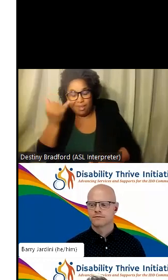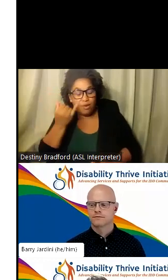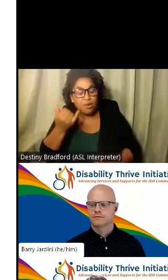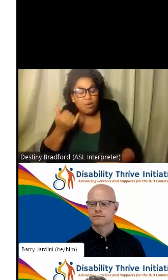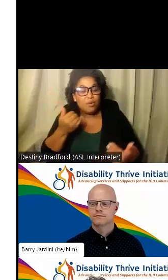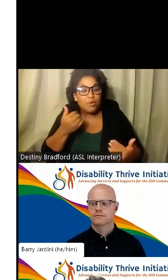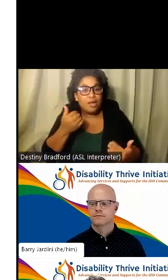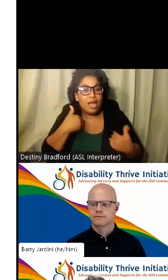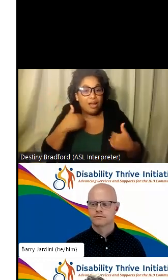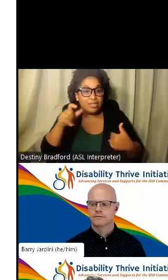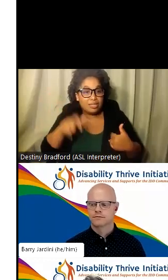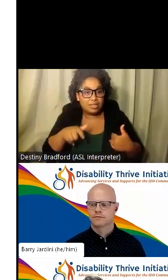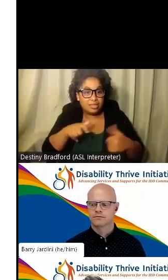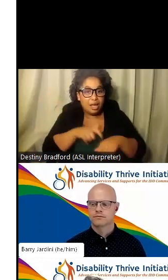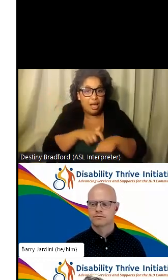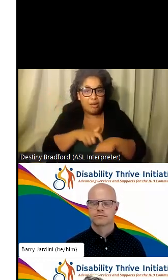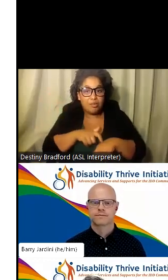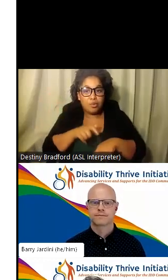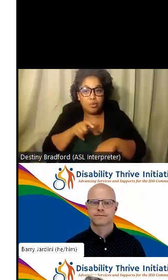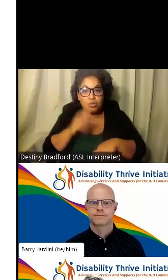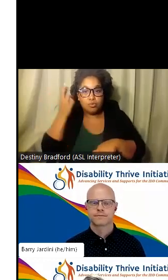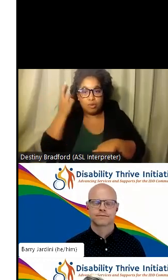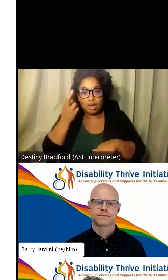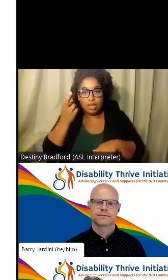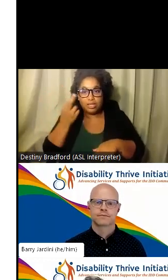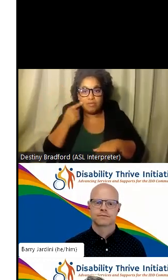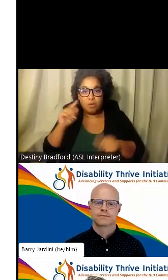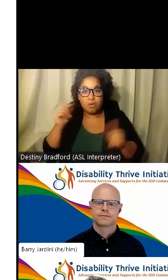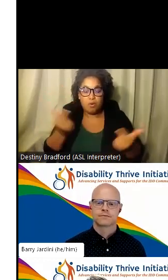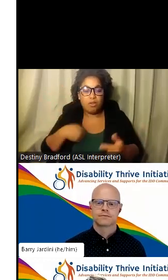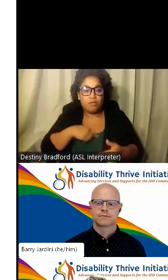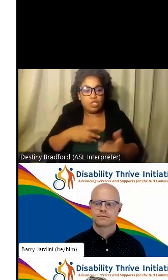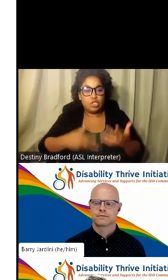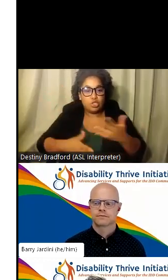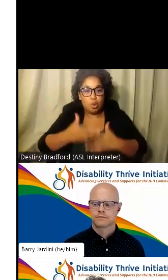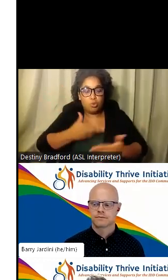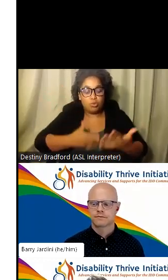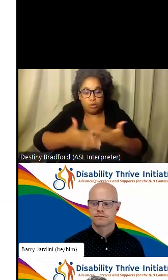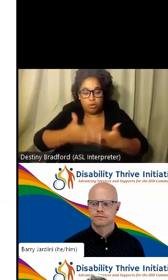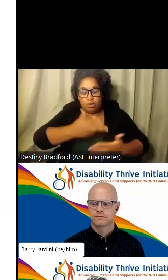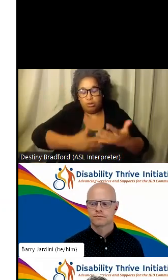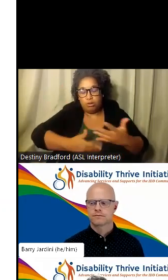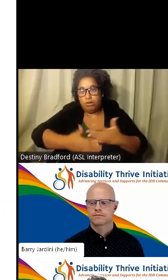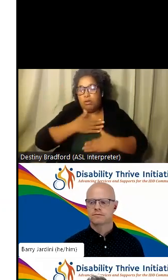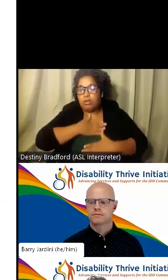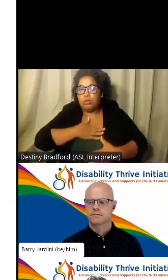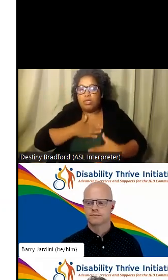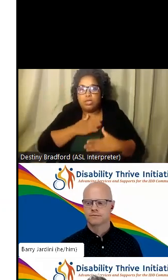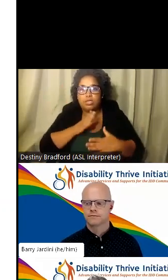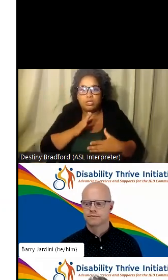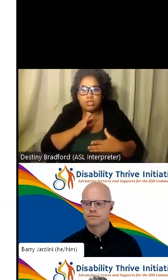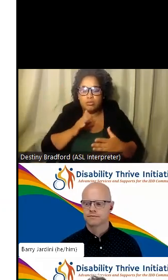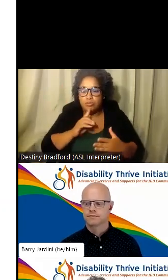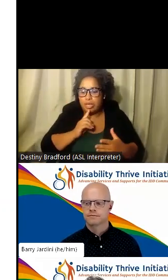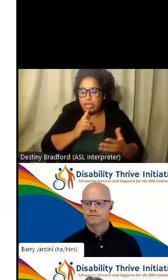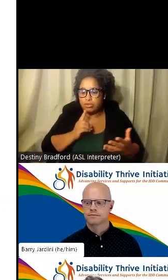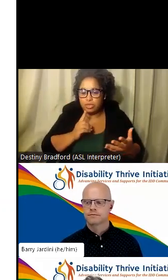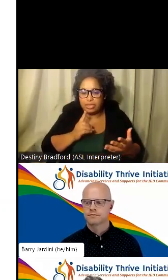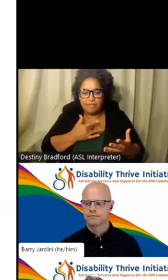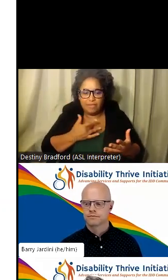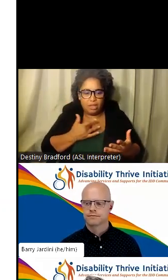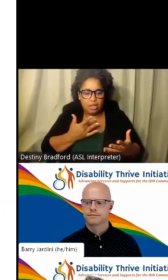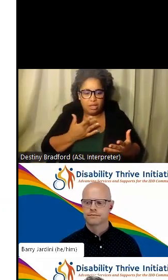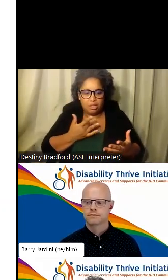a time where we realized how important to all of us socialization and recreation and just that feeling